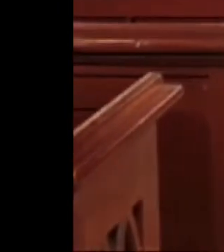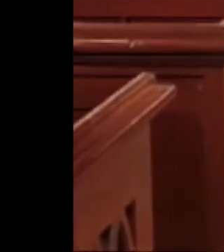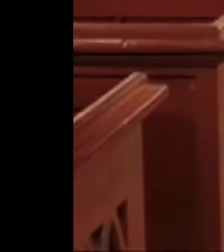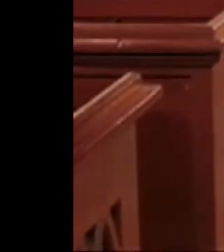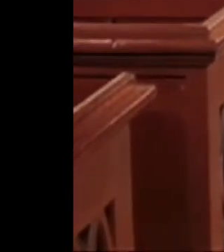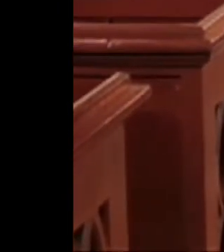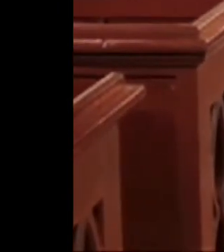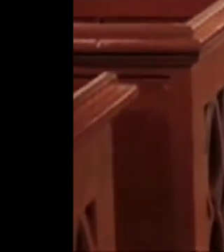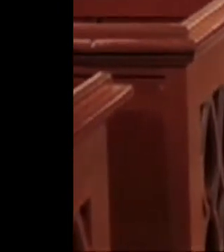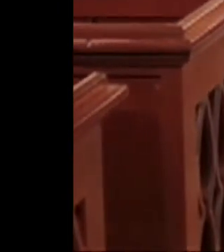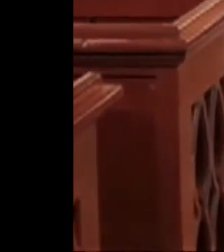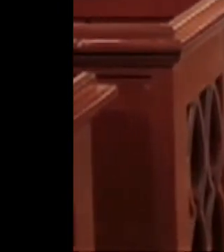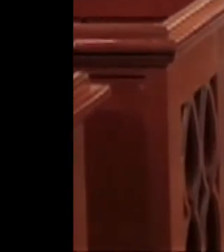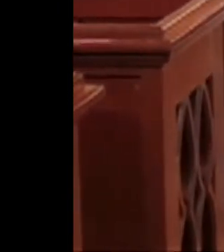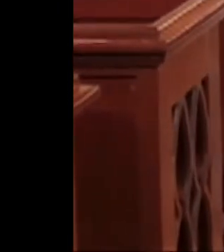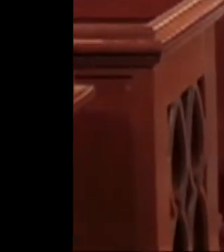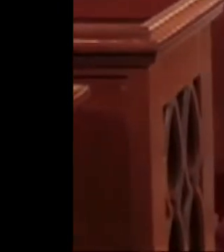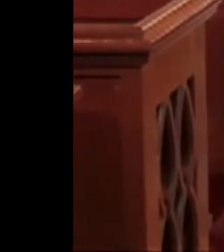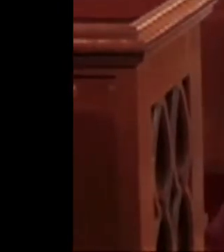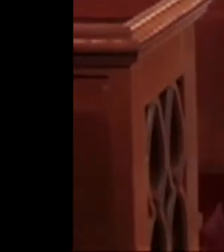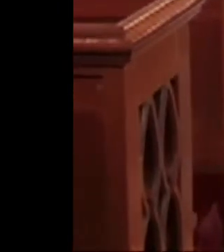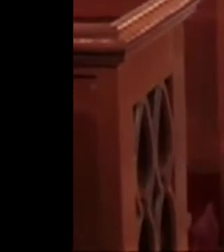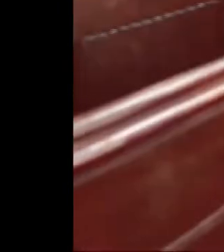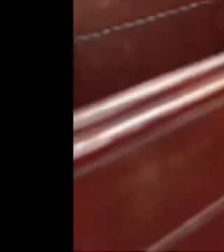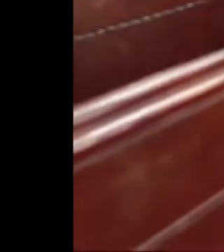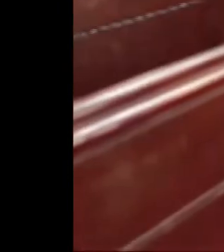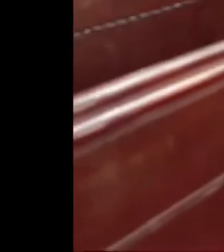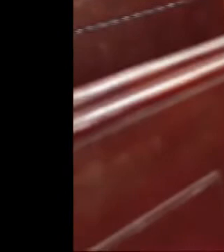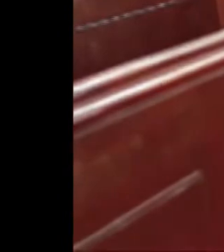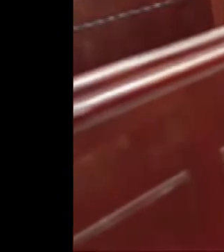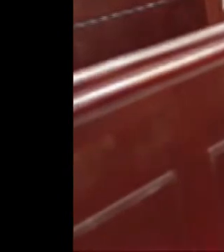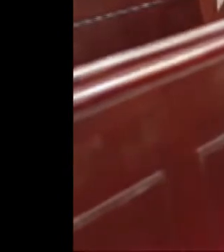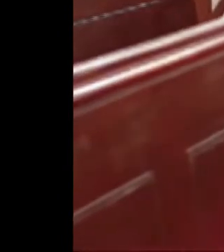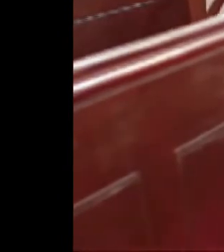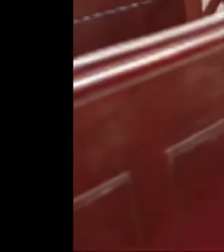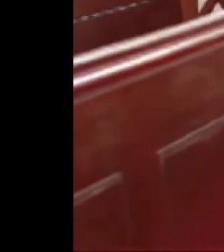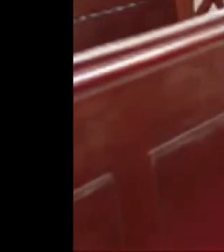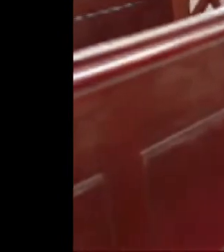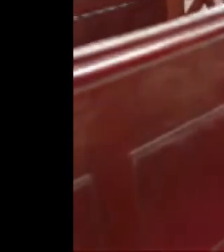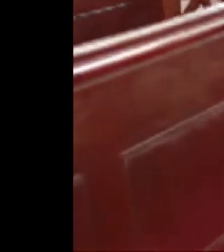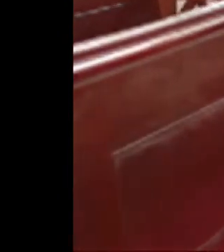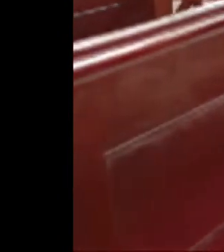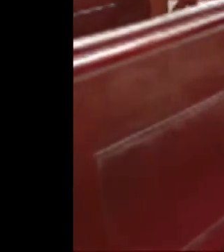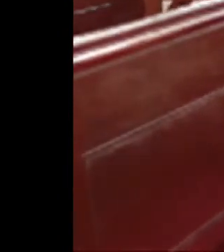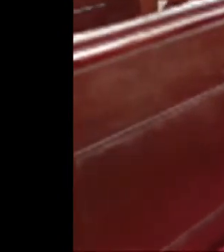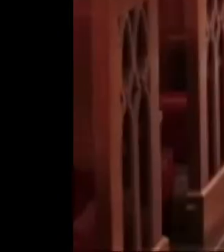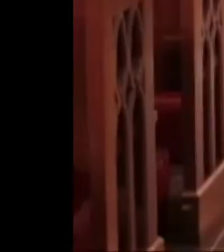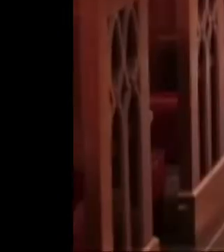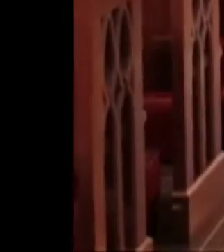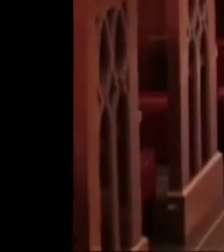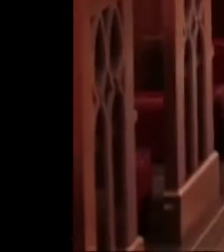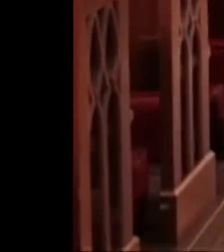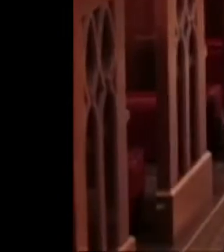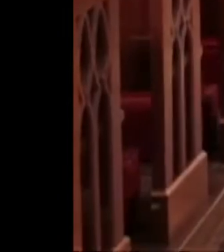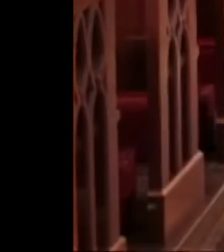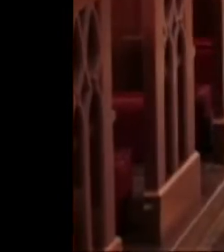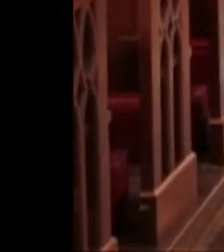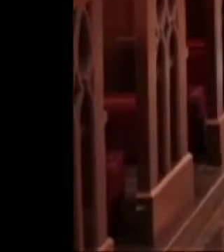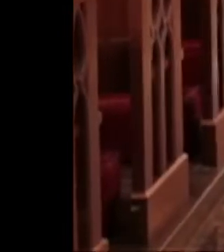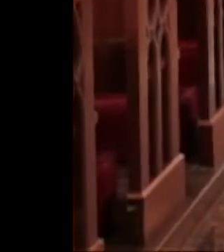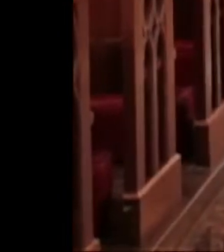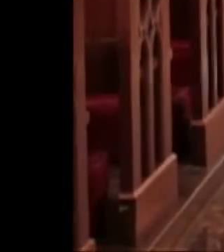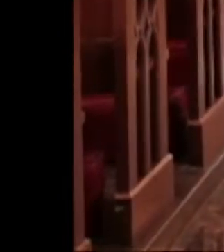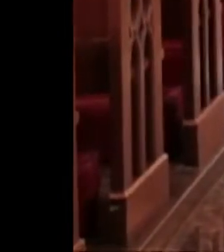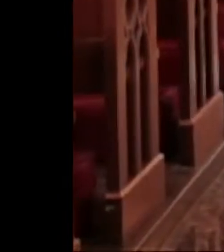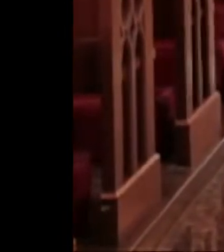any festivities, a church service is a part of it. And we live in a world where people are prosecuted for their religion. But as we celebrate our